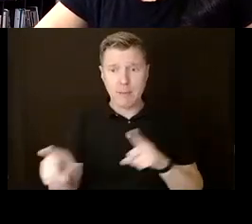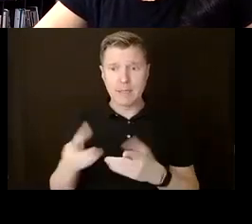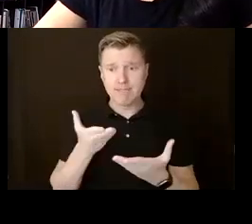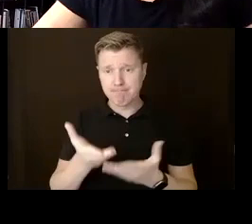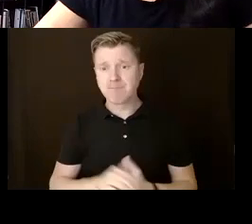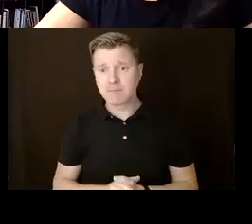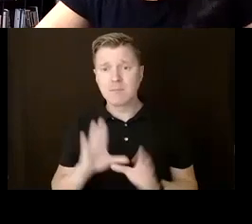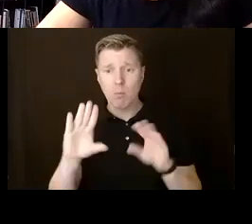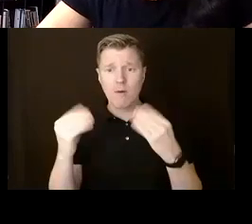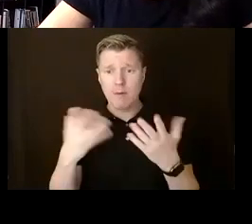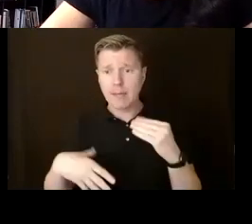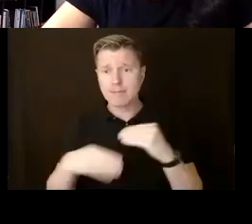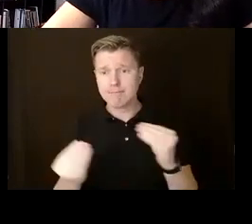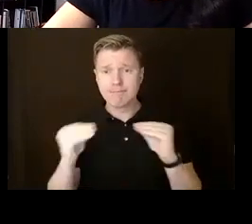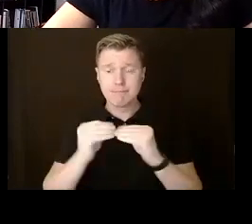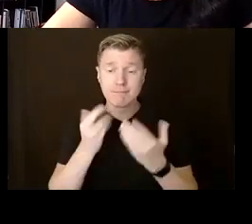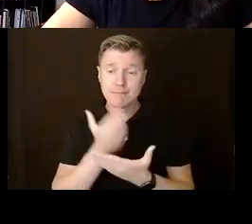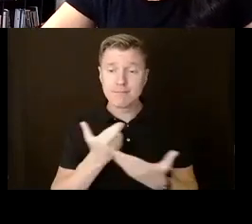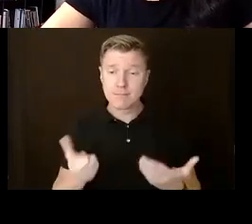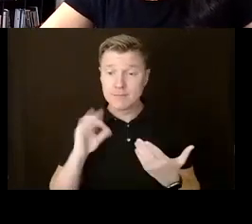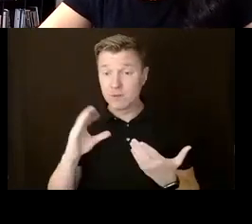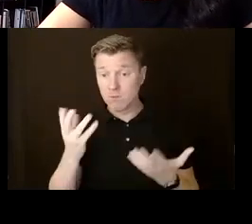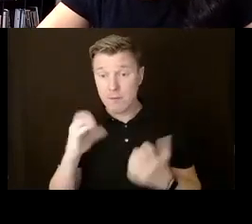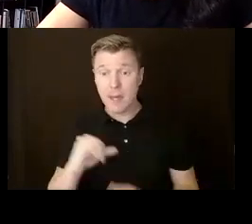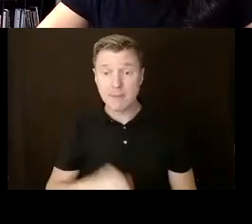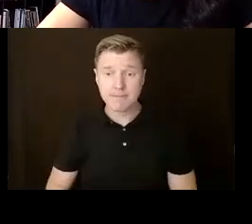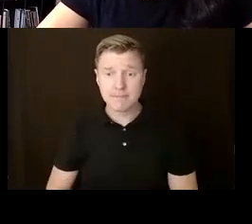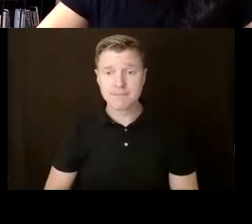and provide additional resources if people are looking for them.